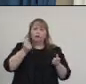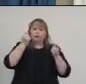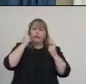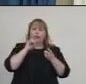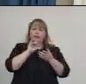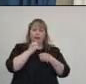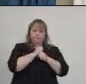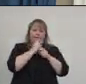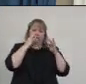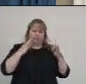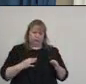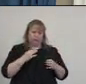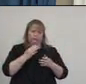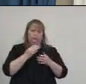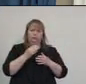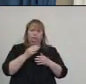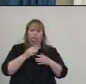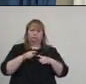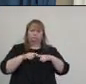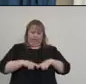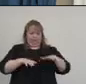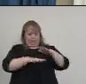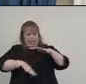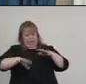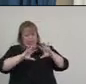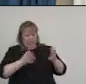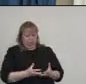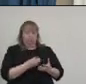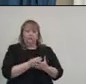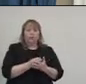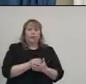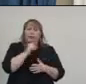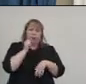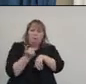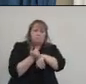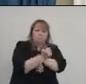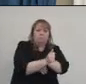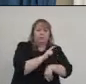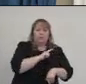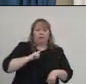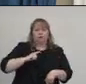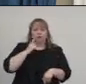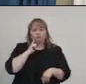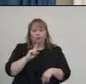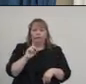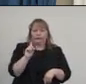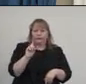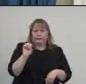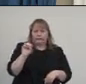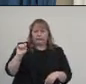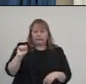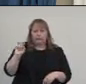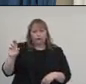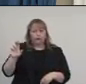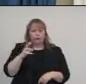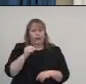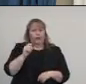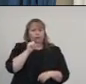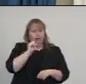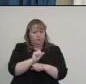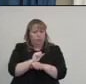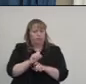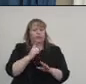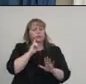is a long-term structural challenge. It is not the fault of our legislators, who are working very hard for Nevadans every day. So I want